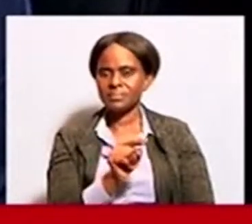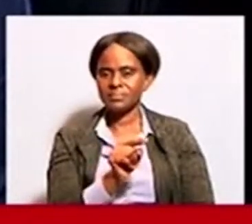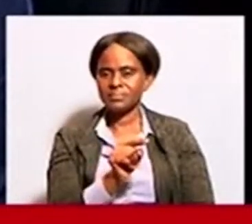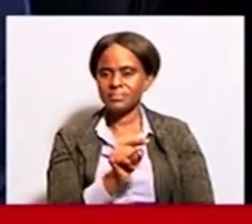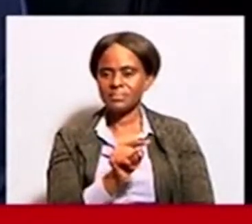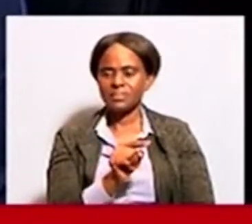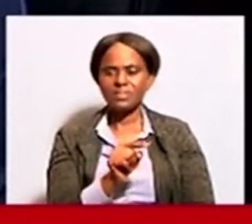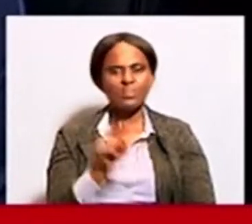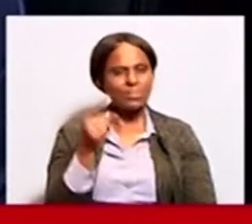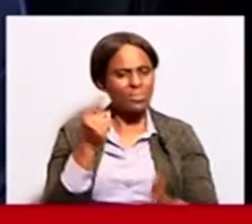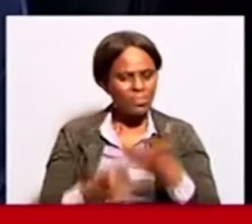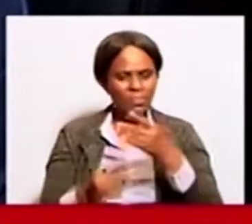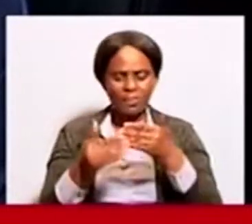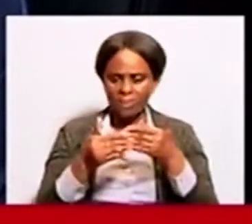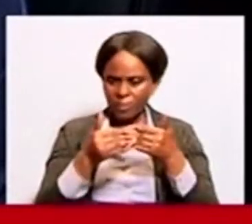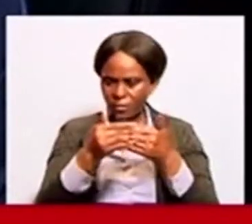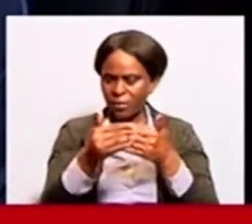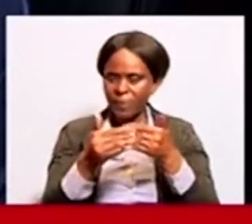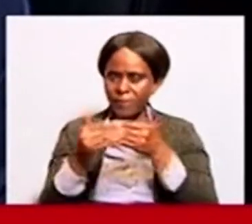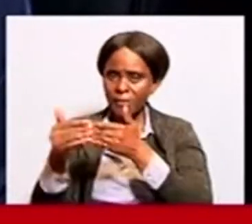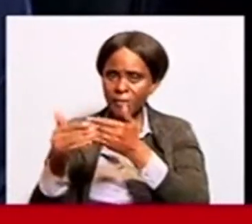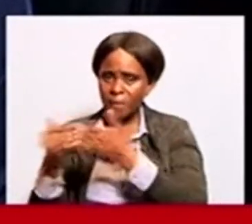tell me to what extent